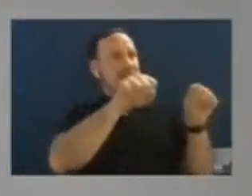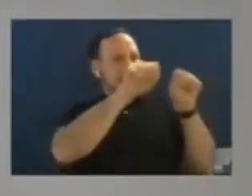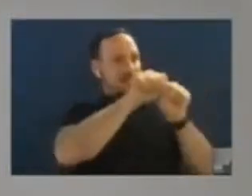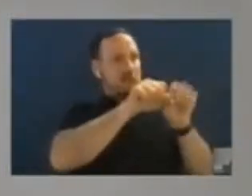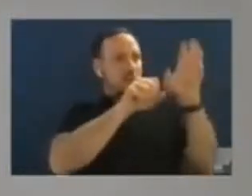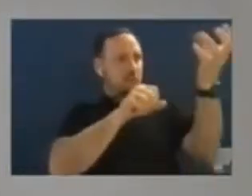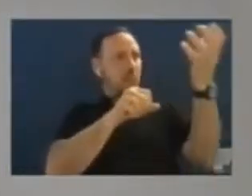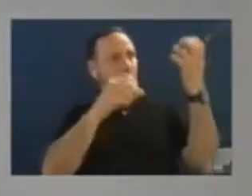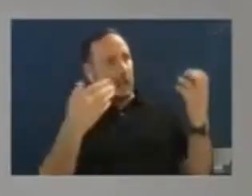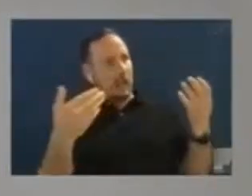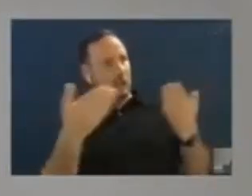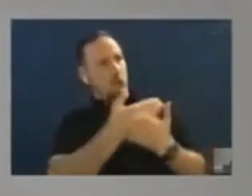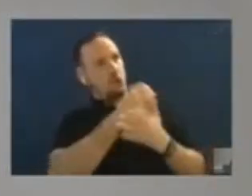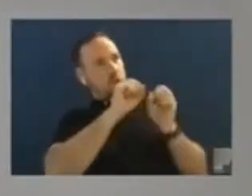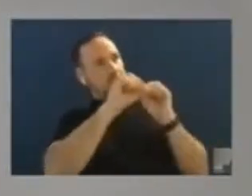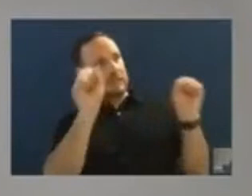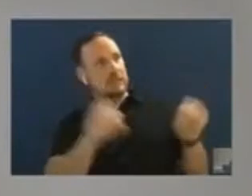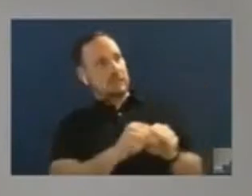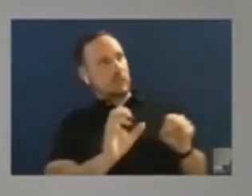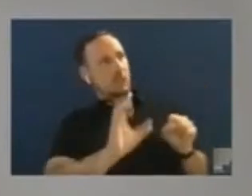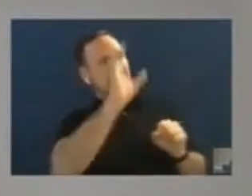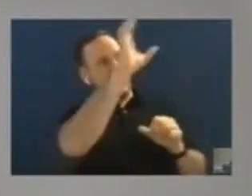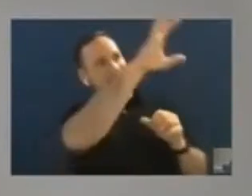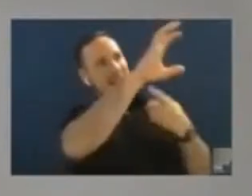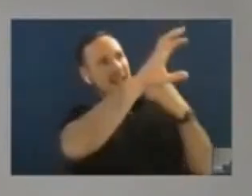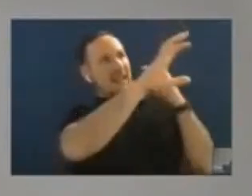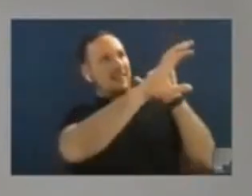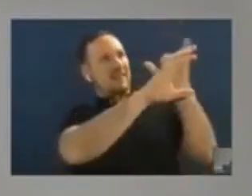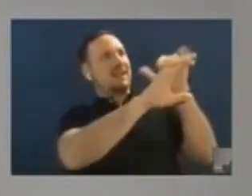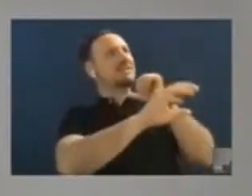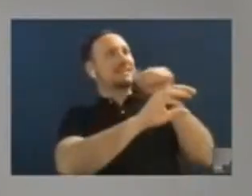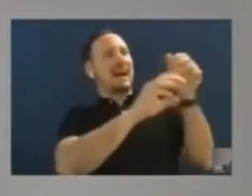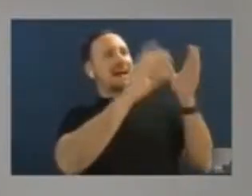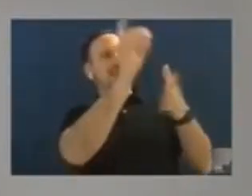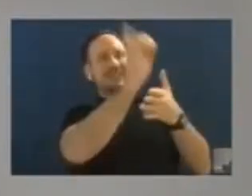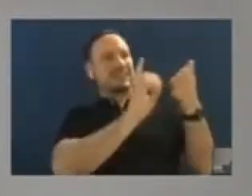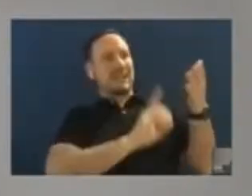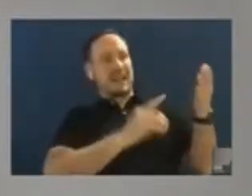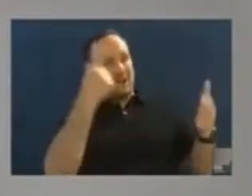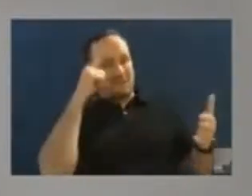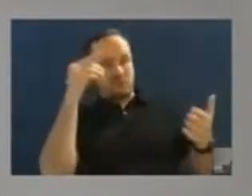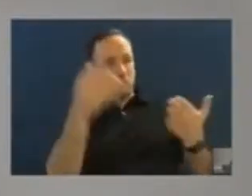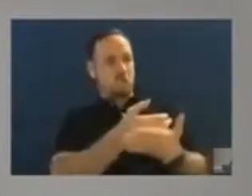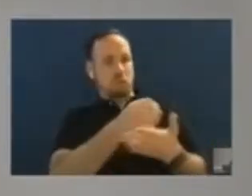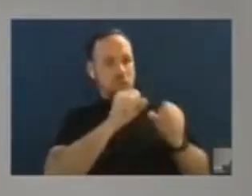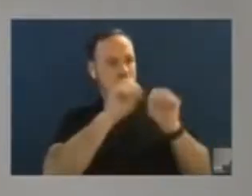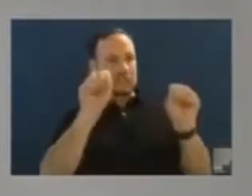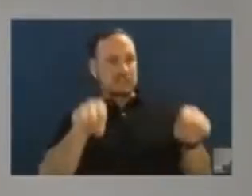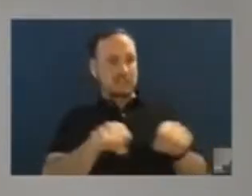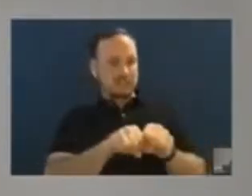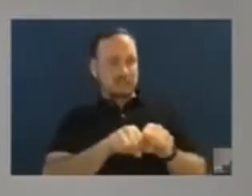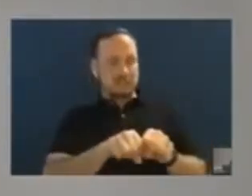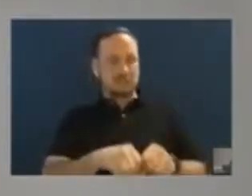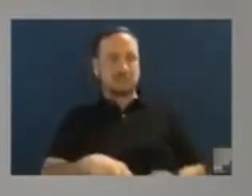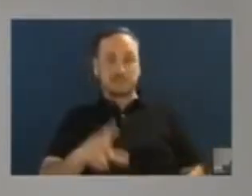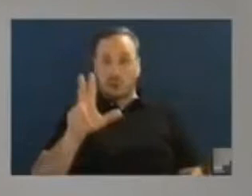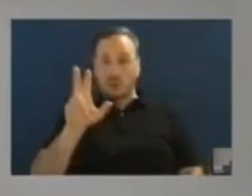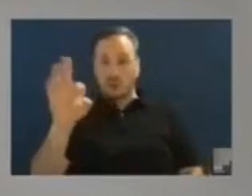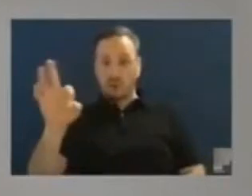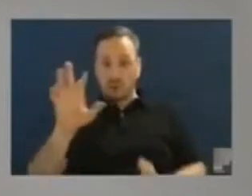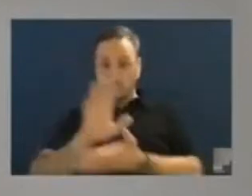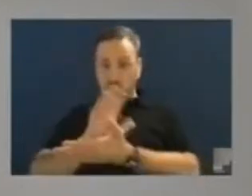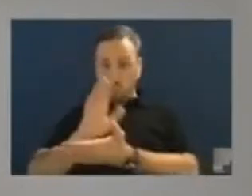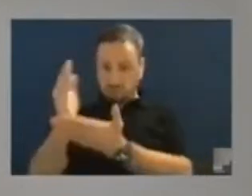So, but yeah, for the 39 schools, Gabe, that list is out there. Let me mention one other thing, and I think this is important